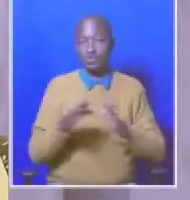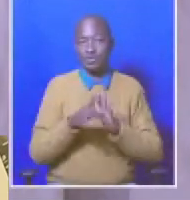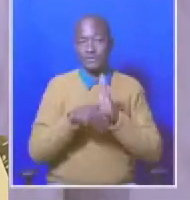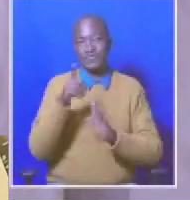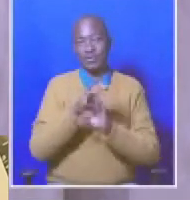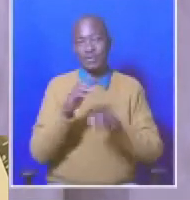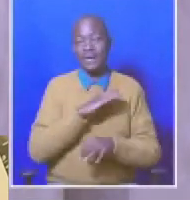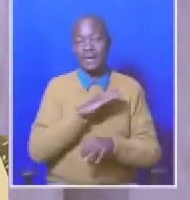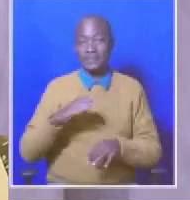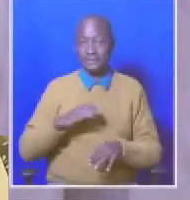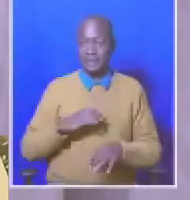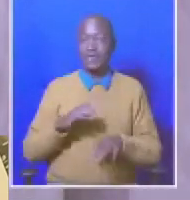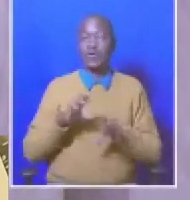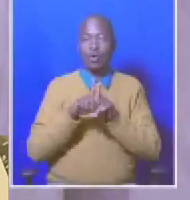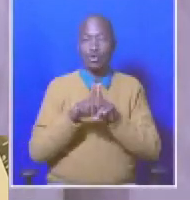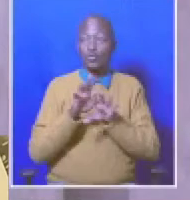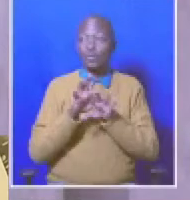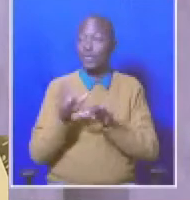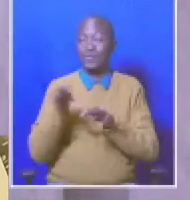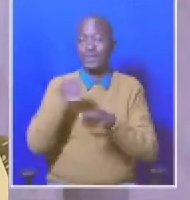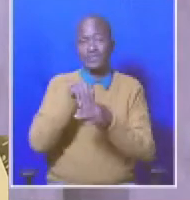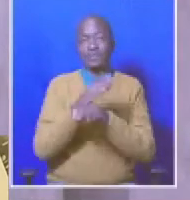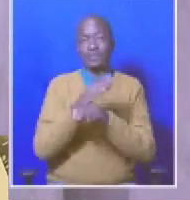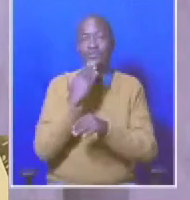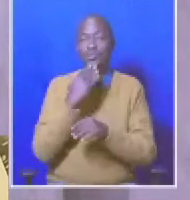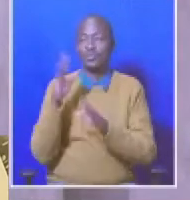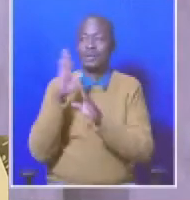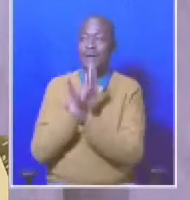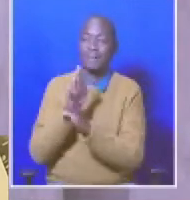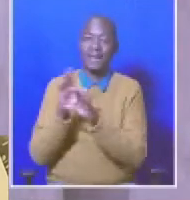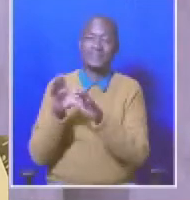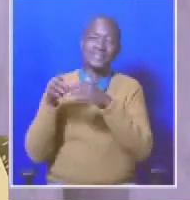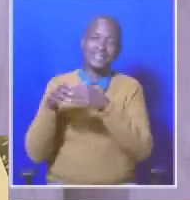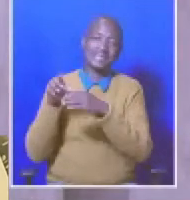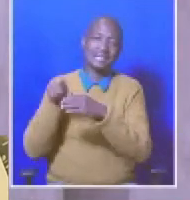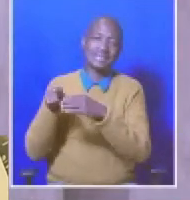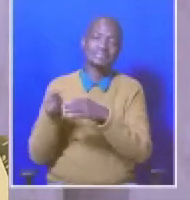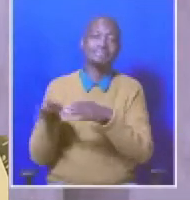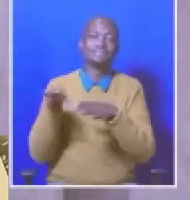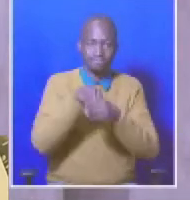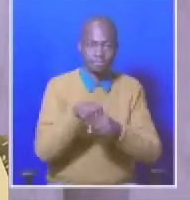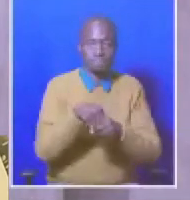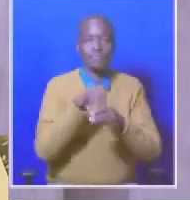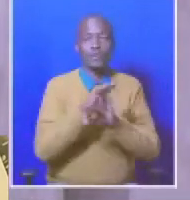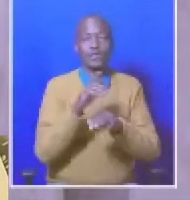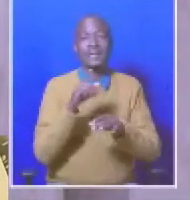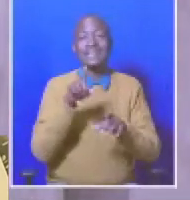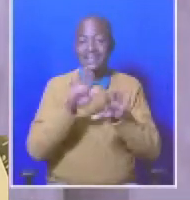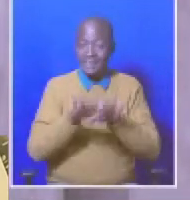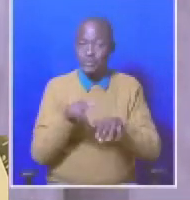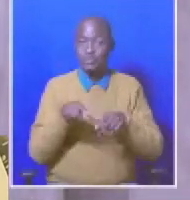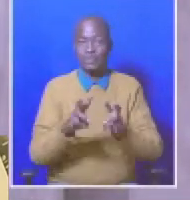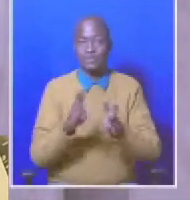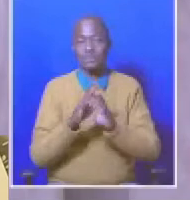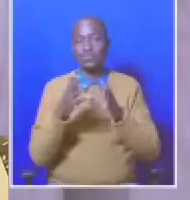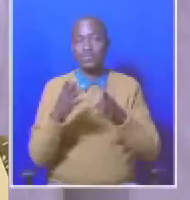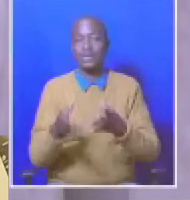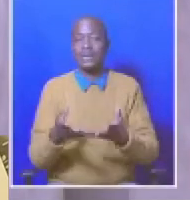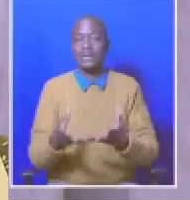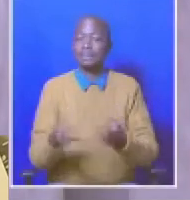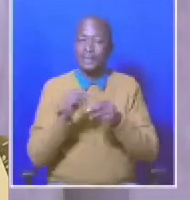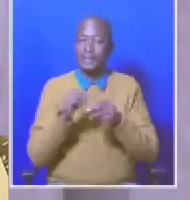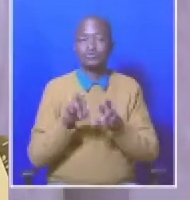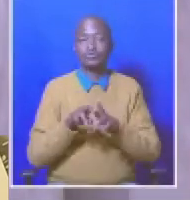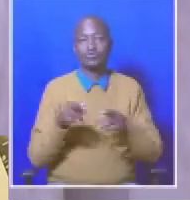that we also involve the private sector. So that way we are able to also bring resources outside